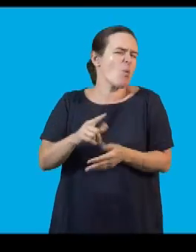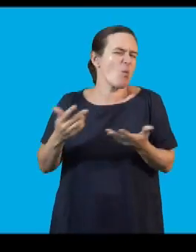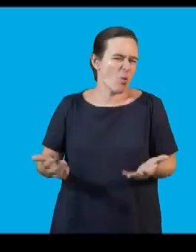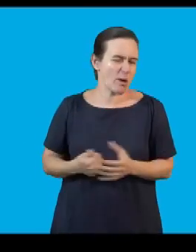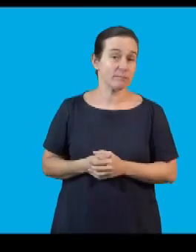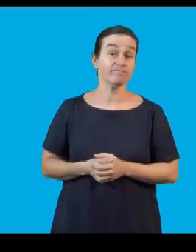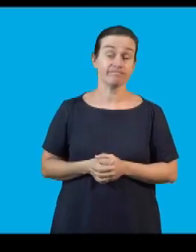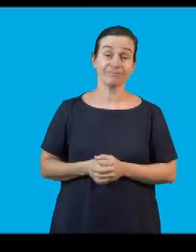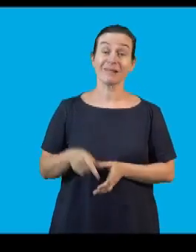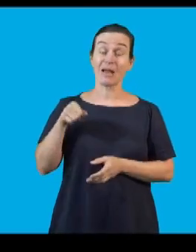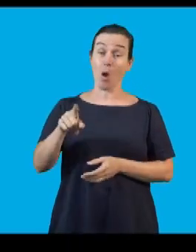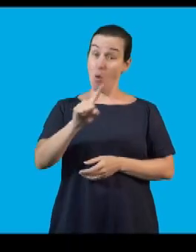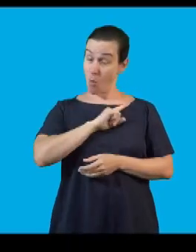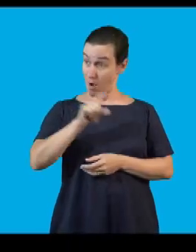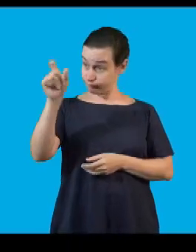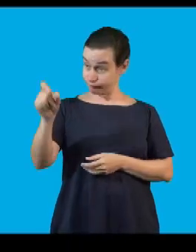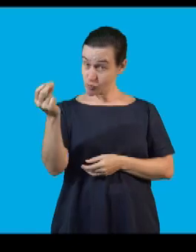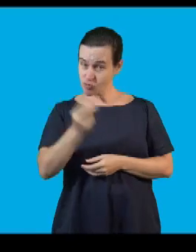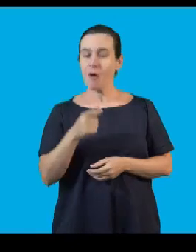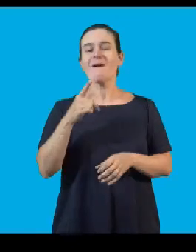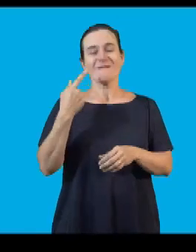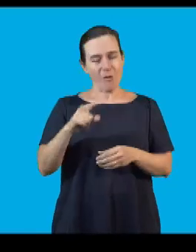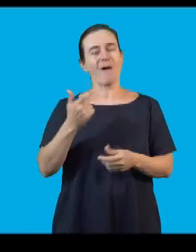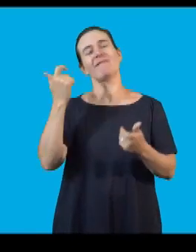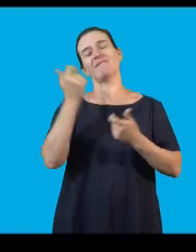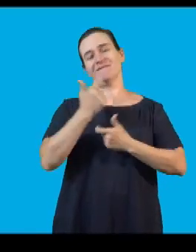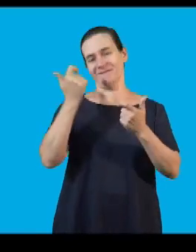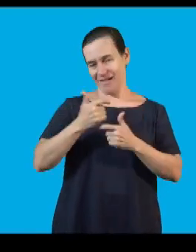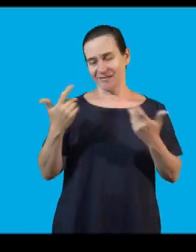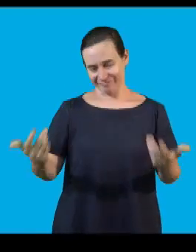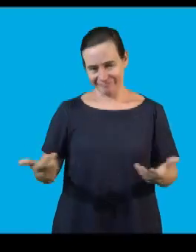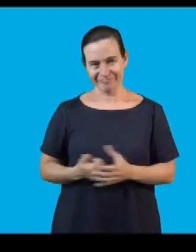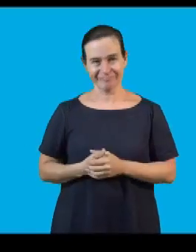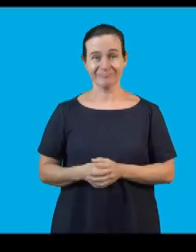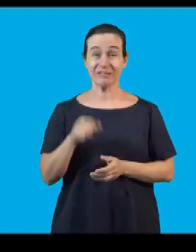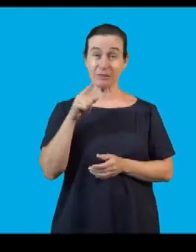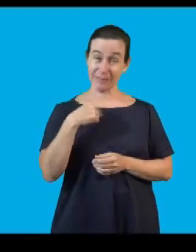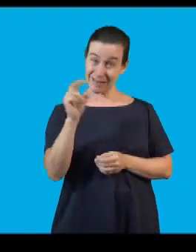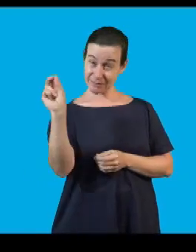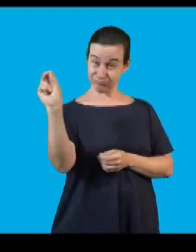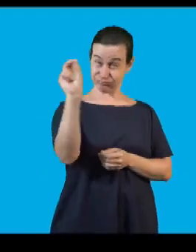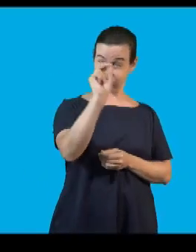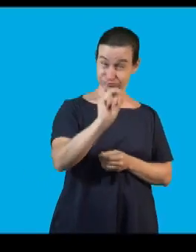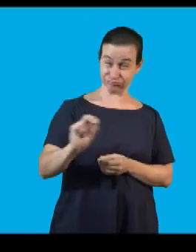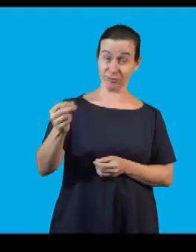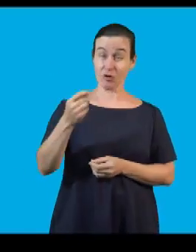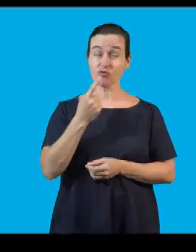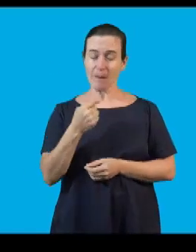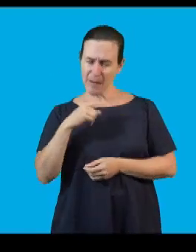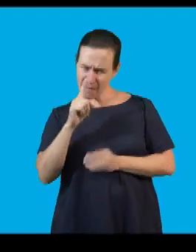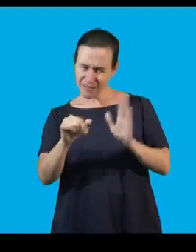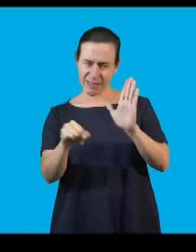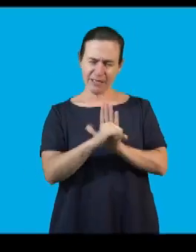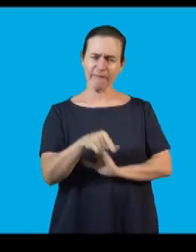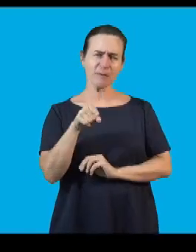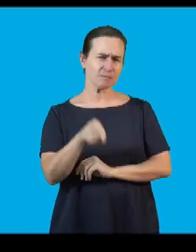right? Remember, it's drawn humorously, all right? And I'm circling that word because remember, you need to find the